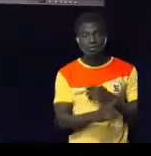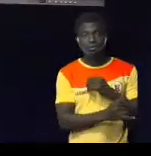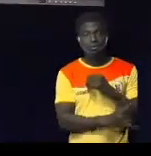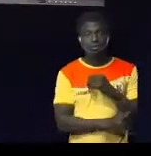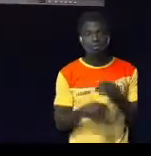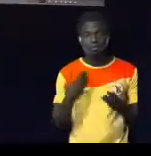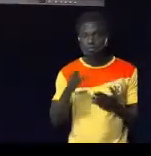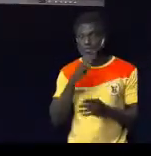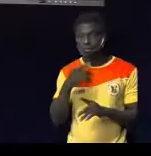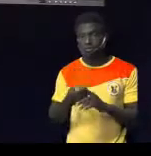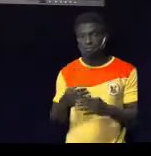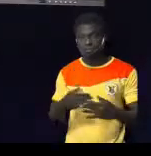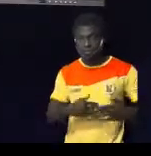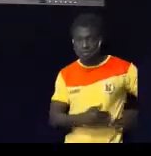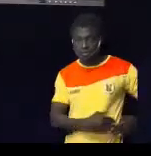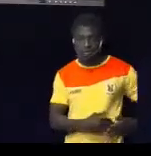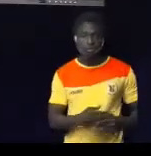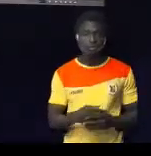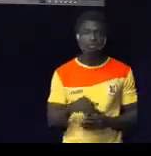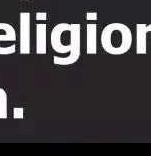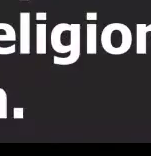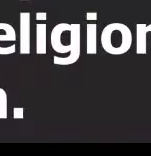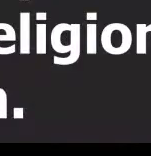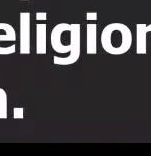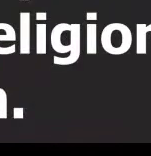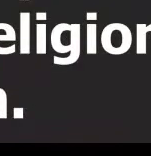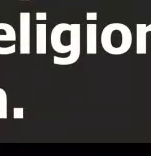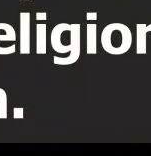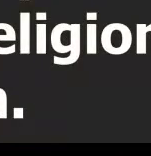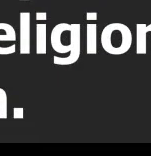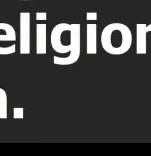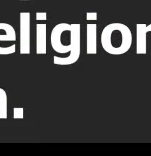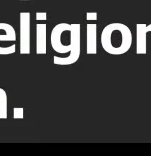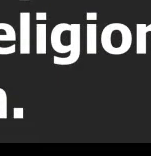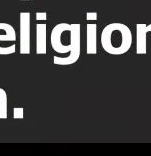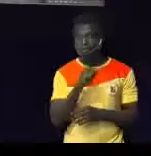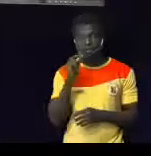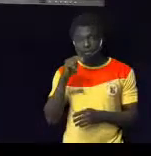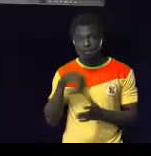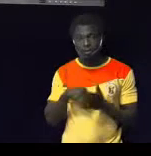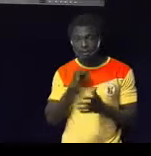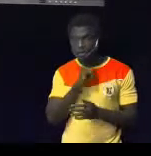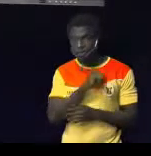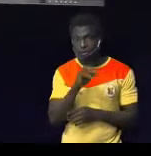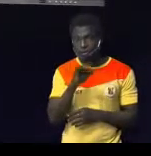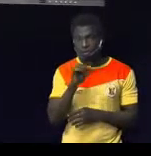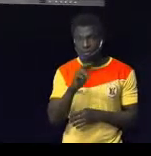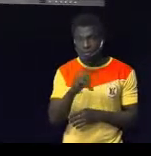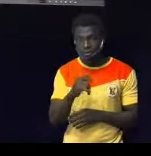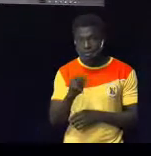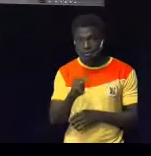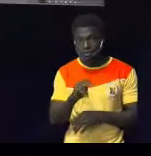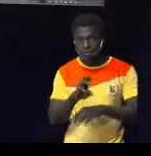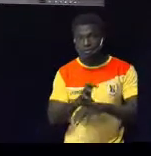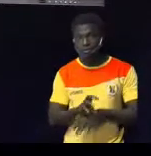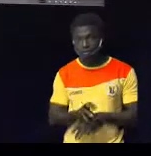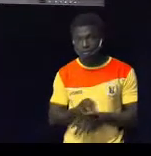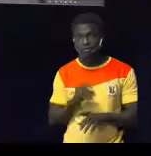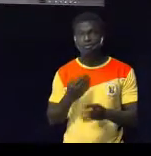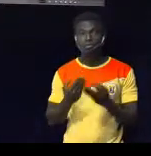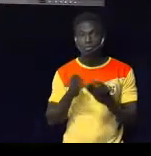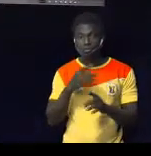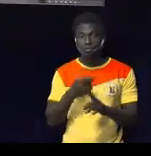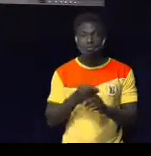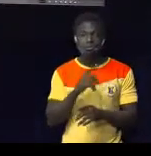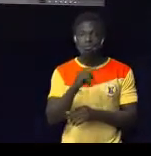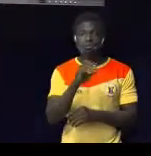It could be from nearby country. So far it's not in Nigeria, it's a foreign culture. Any culture brought from